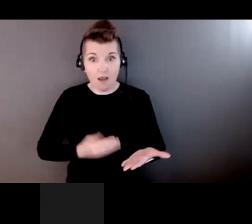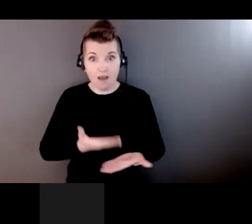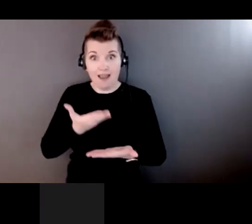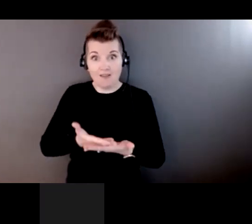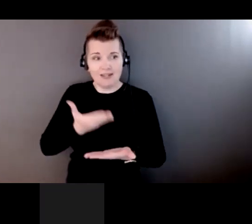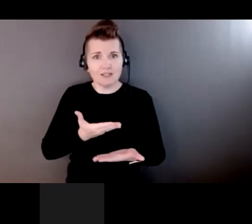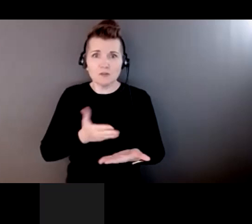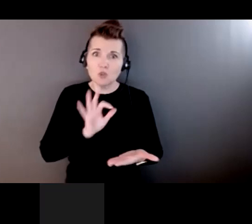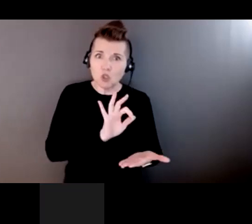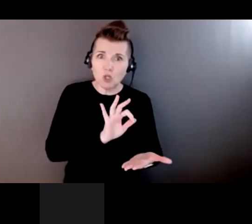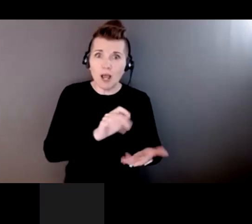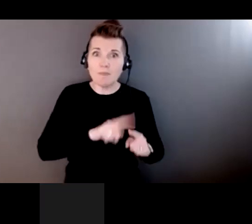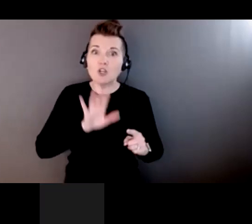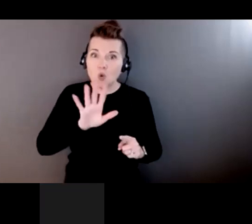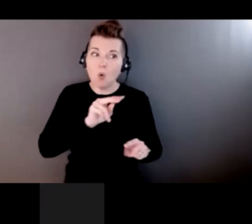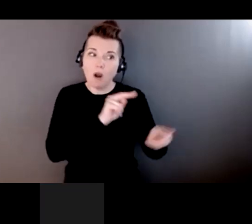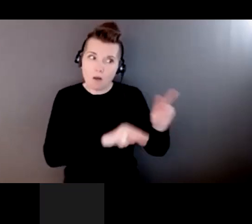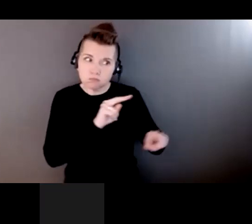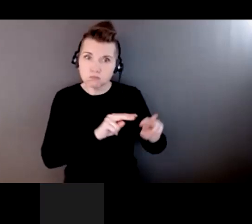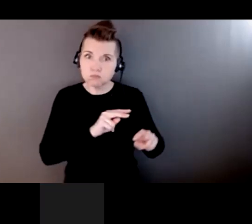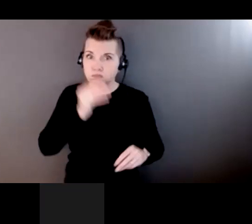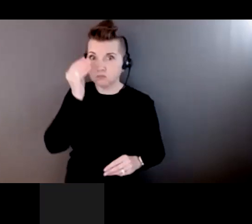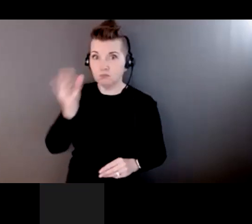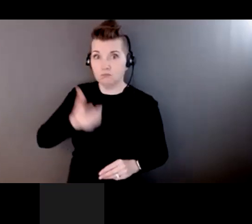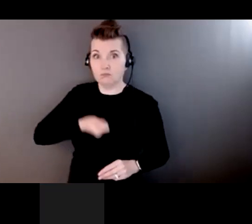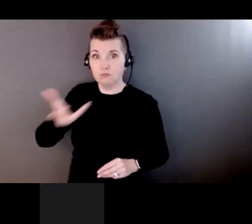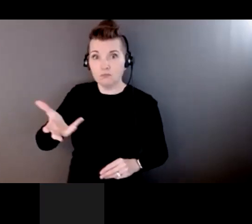observations are equally valuable too, and don't discount them.